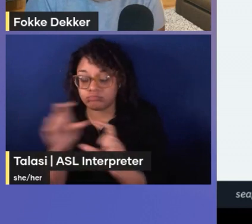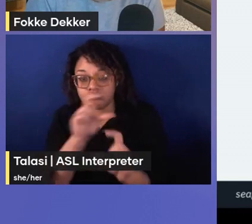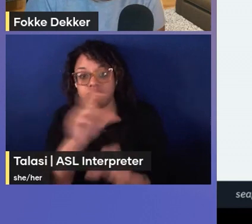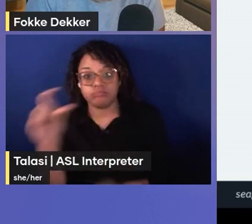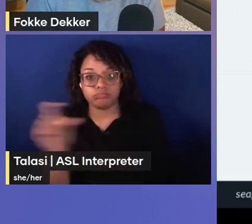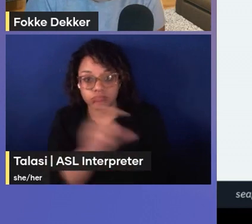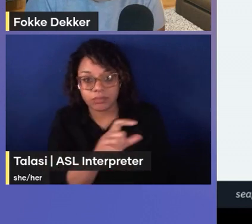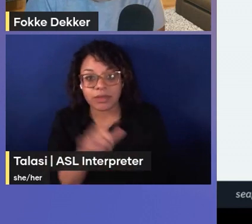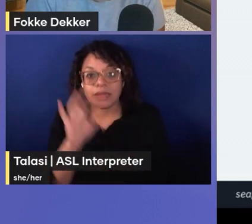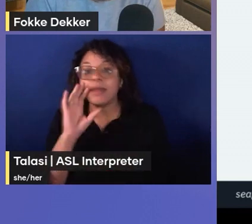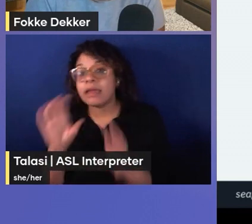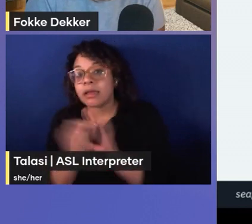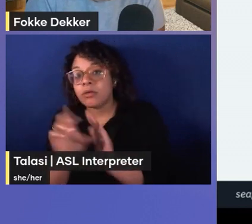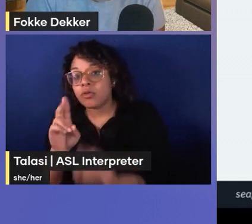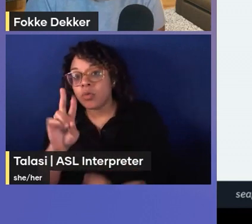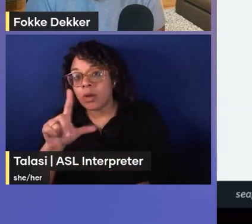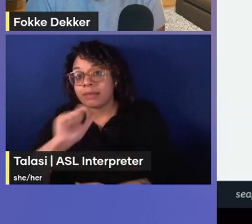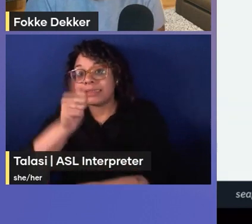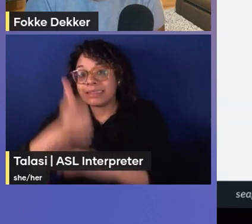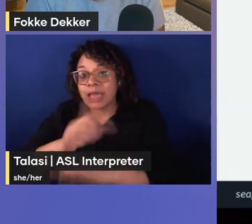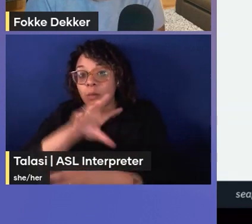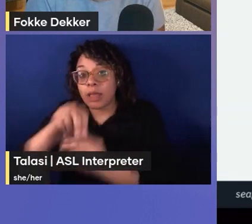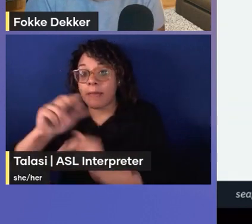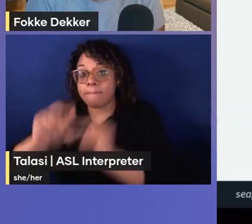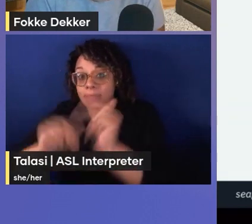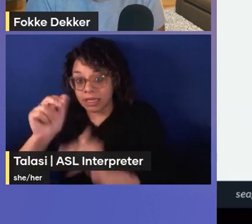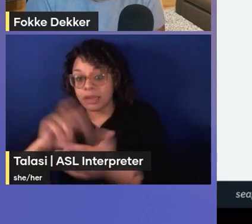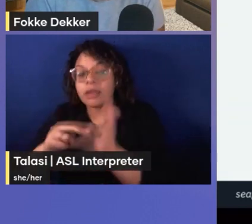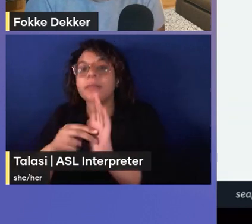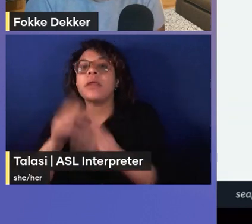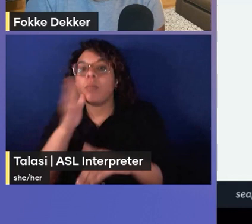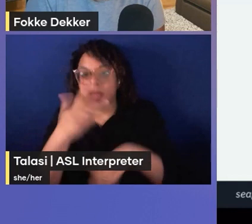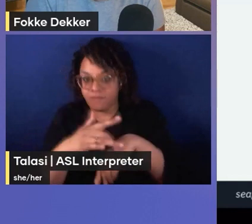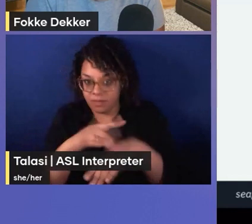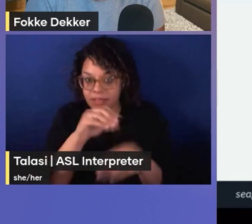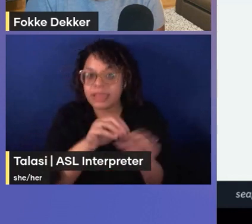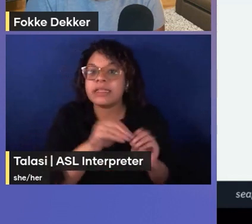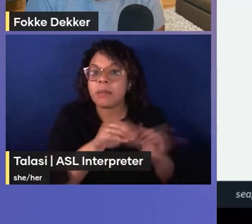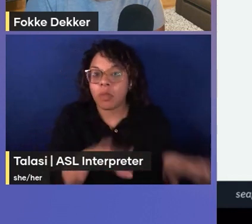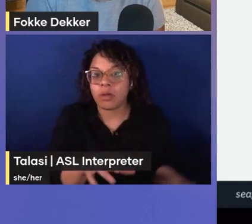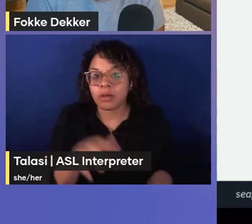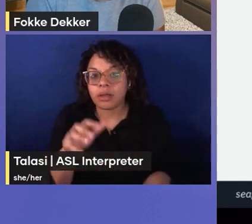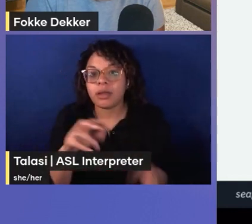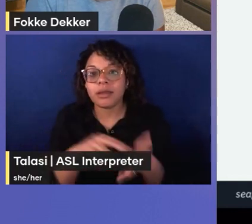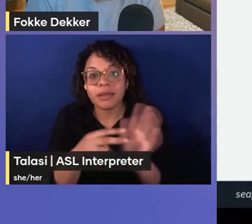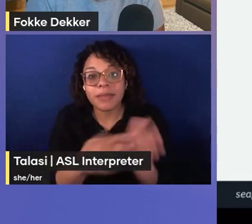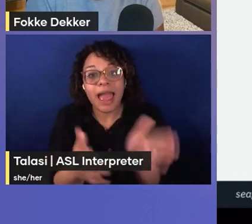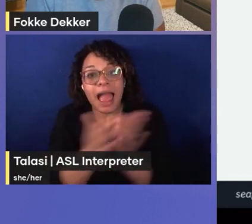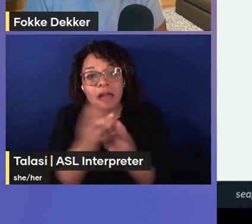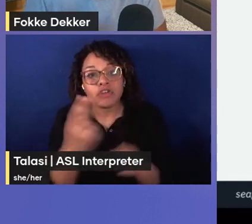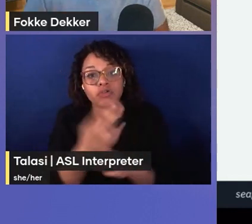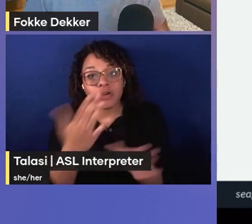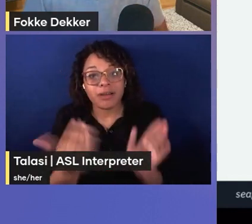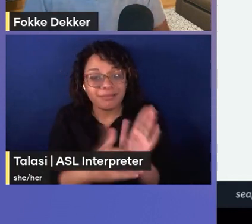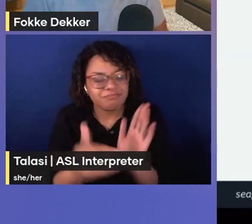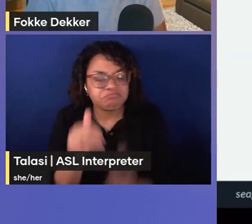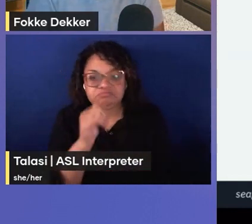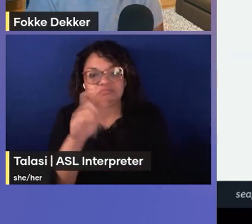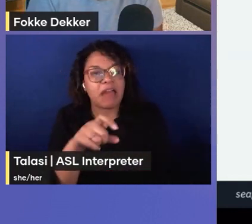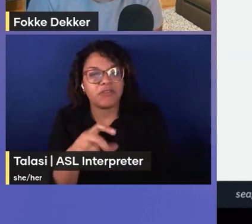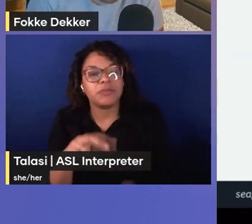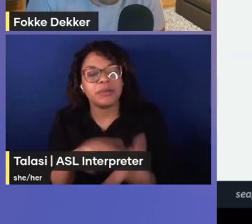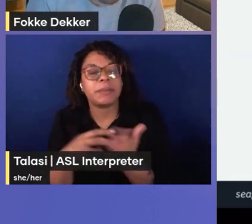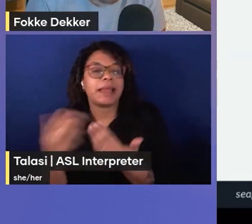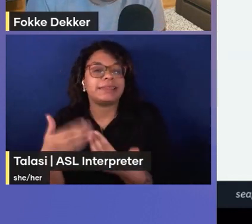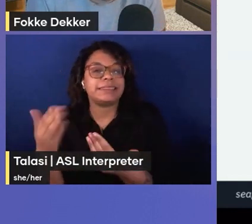URL that you set in the build step, that is available in the deploy step. So you don't have to ask your user for that information, which makes it a lot more convenient